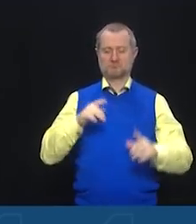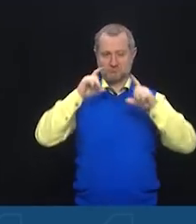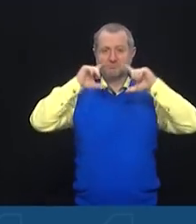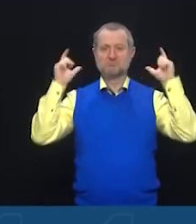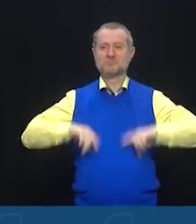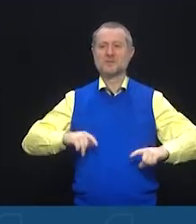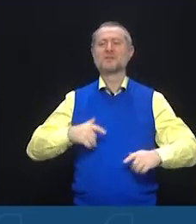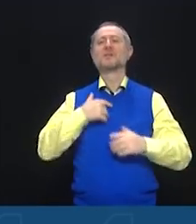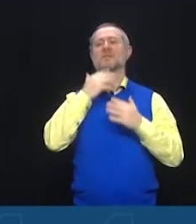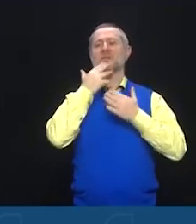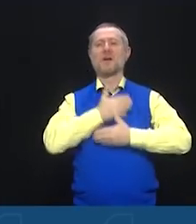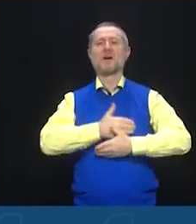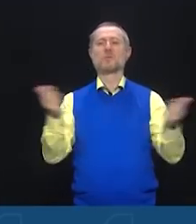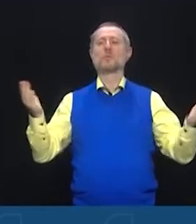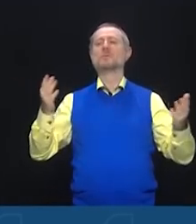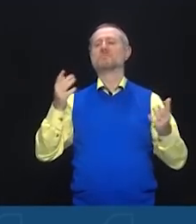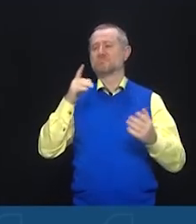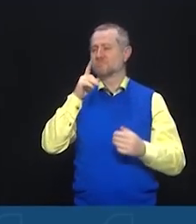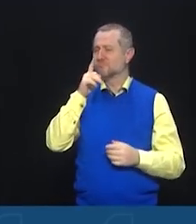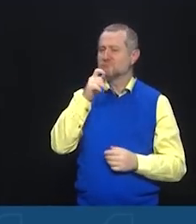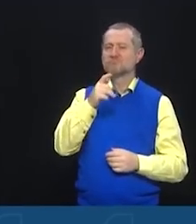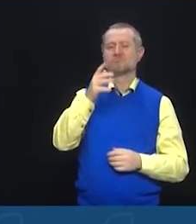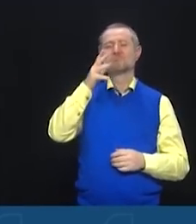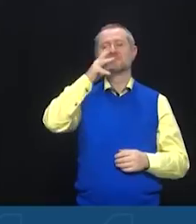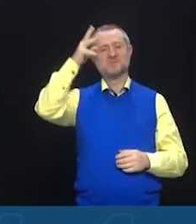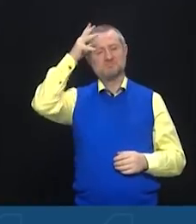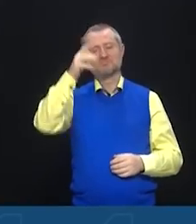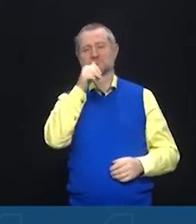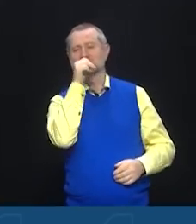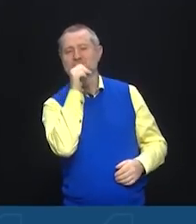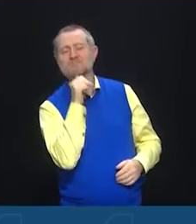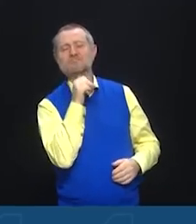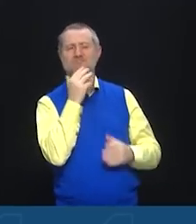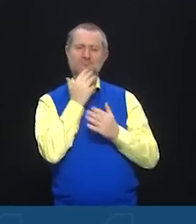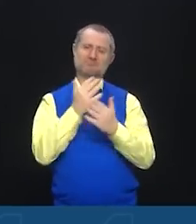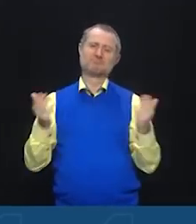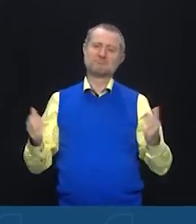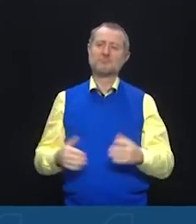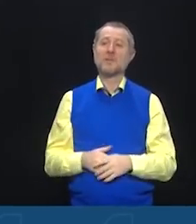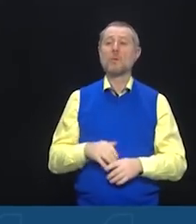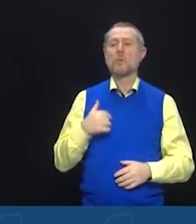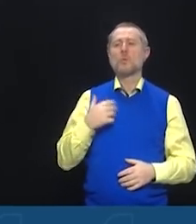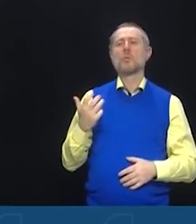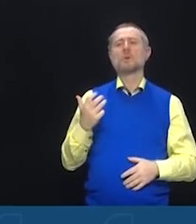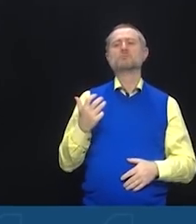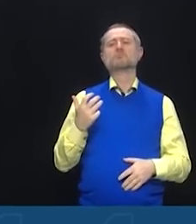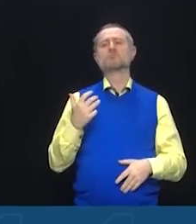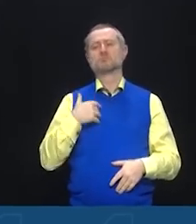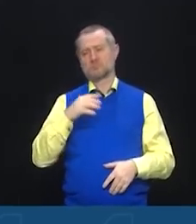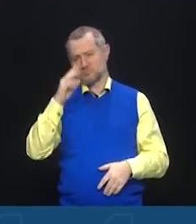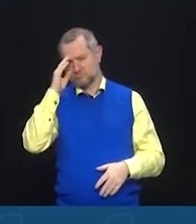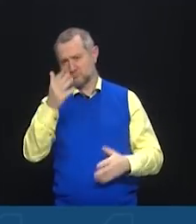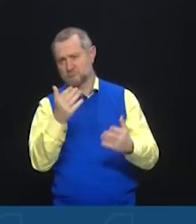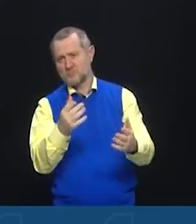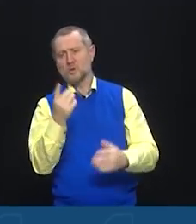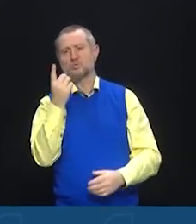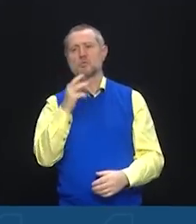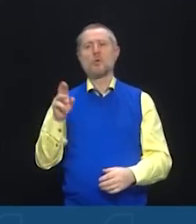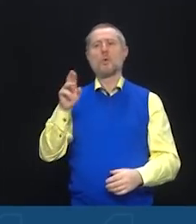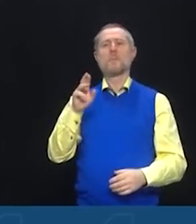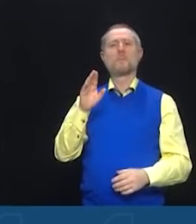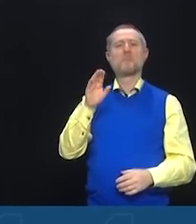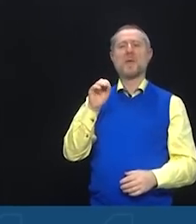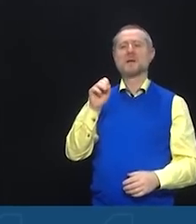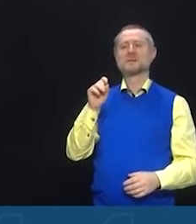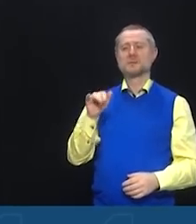everybody who have been through this. And with that, I do want to just acknowledge Dr. Betty Rosa, our Commissioner of State Education. If she could just share a couple of